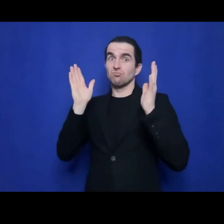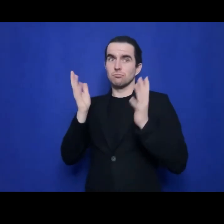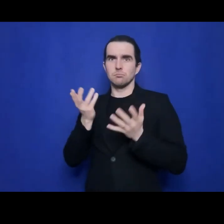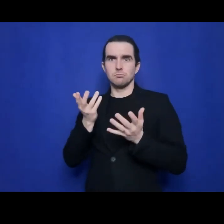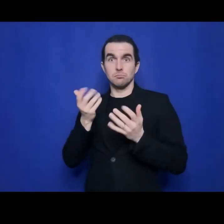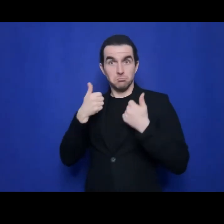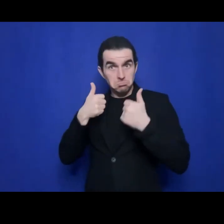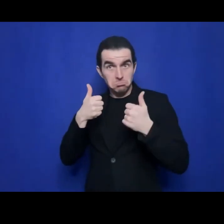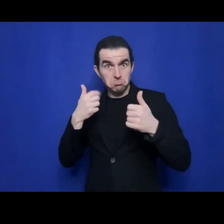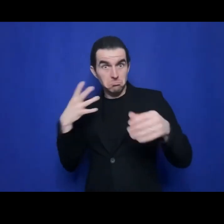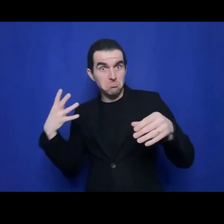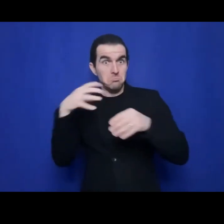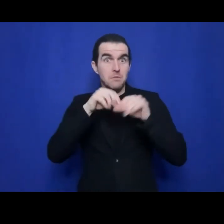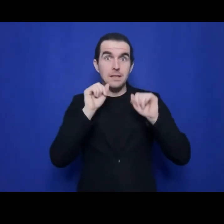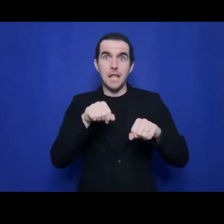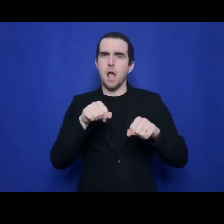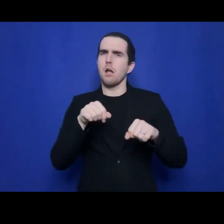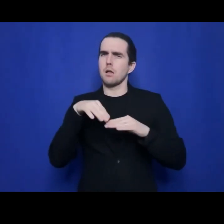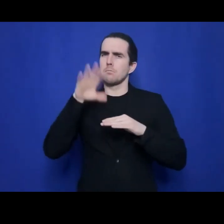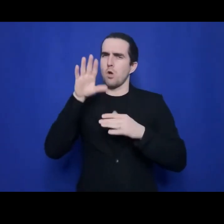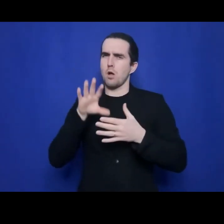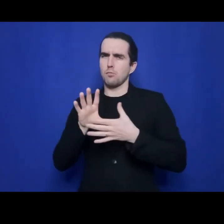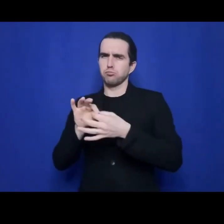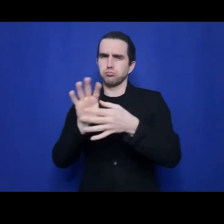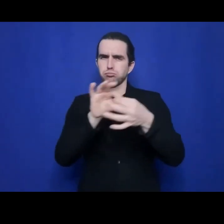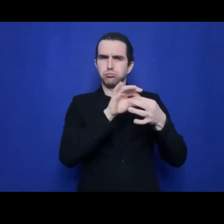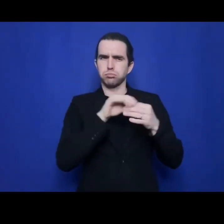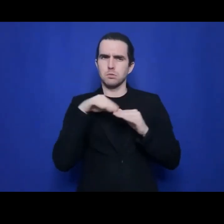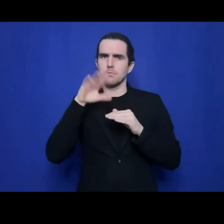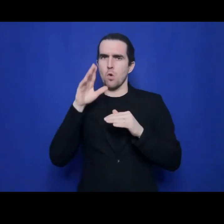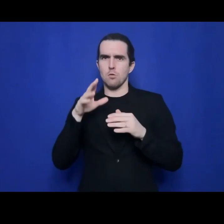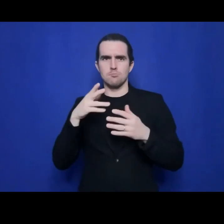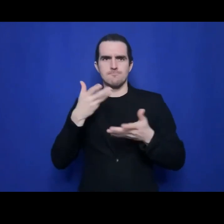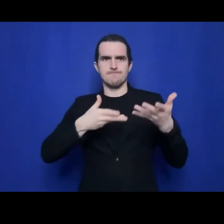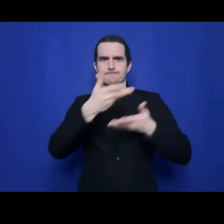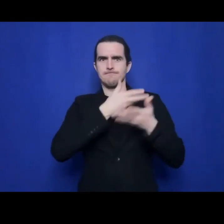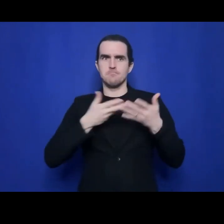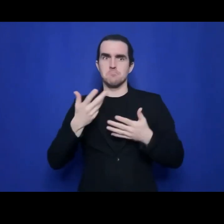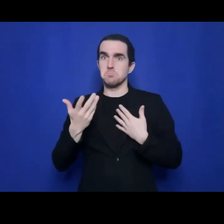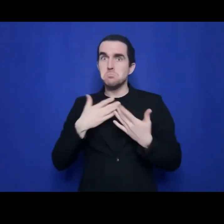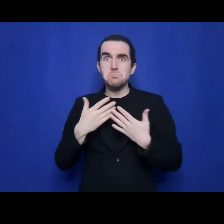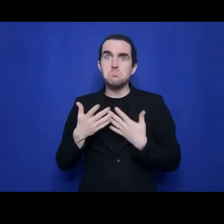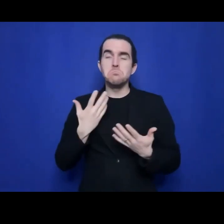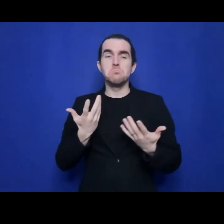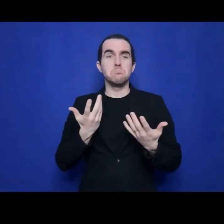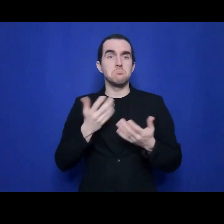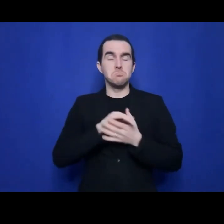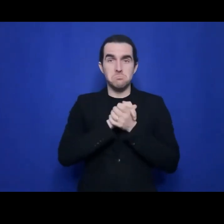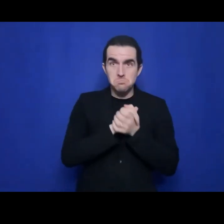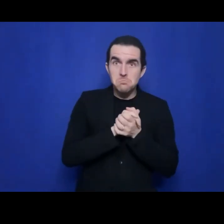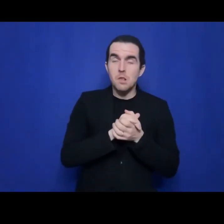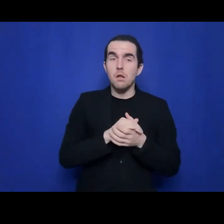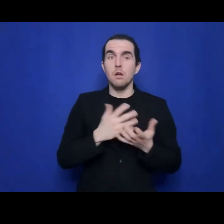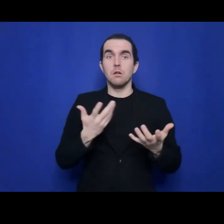family, and the people and our acquaintances, and also in our